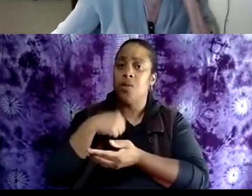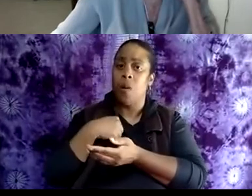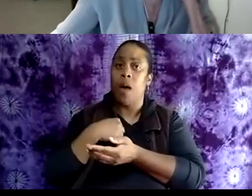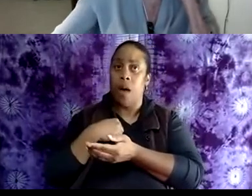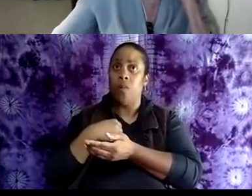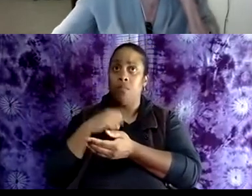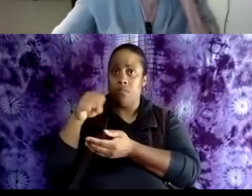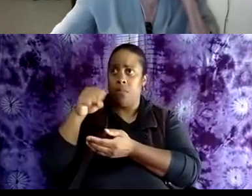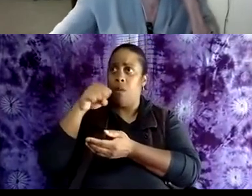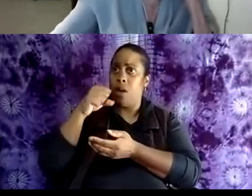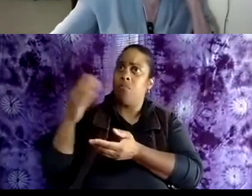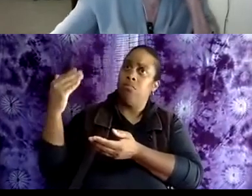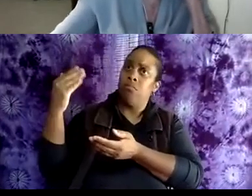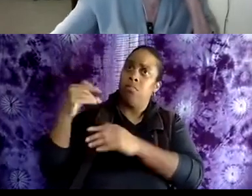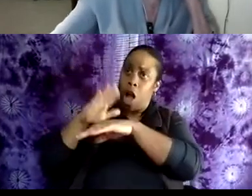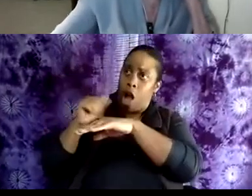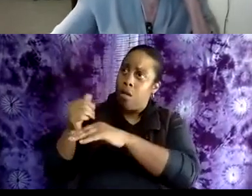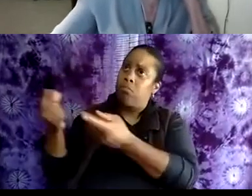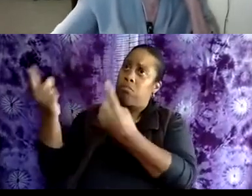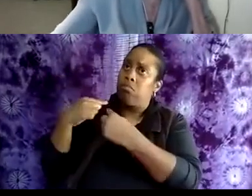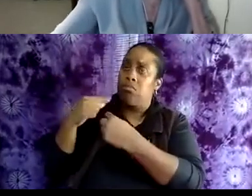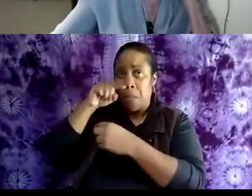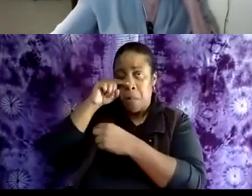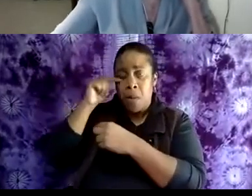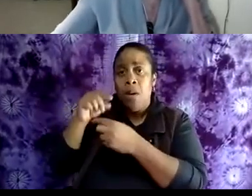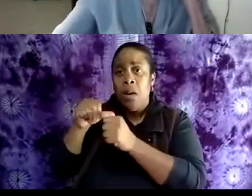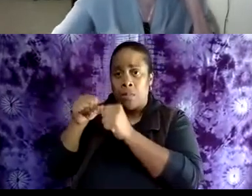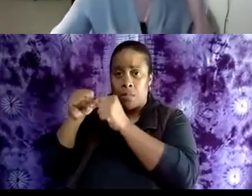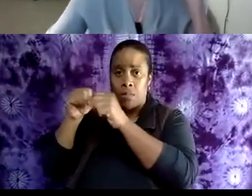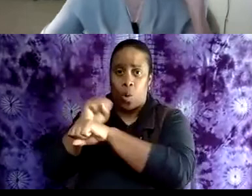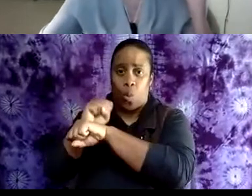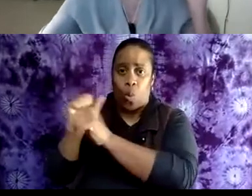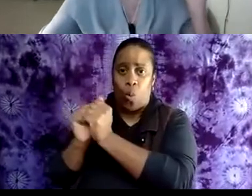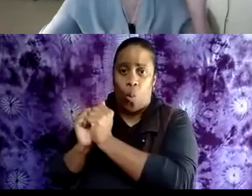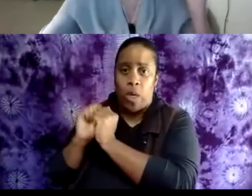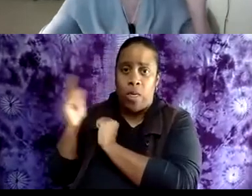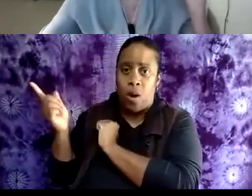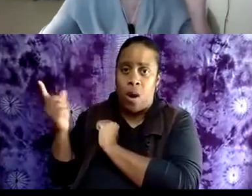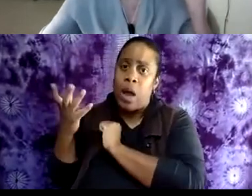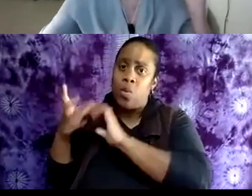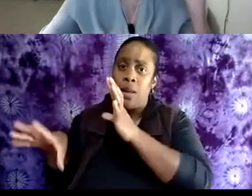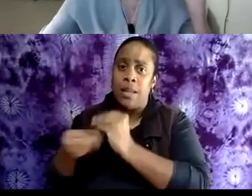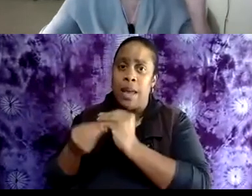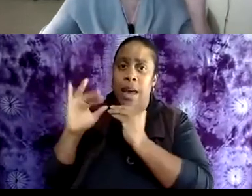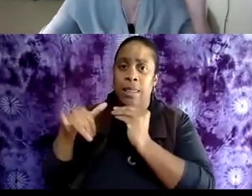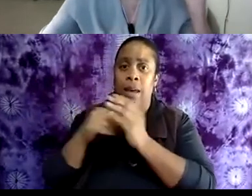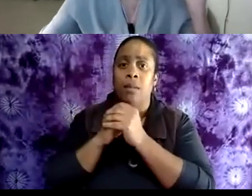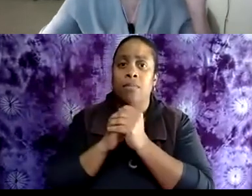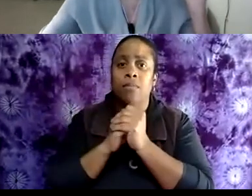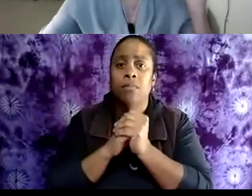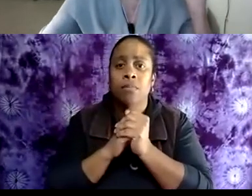invite, if it feels light and right to you, to continue working with her. And then I just wanted to add that in. That's so much about